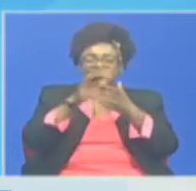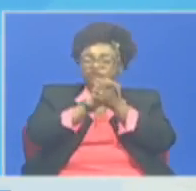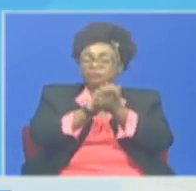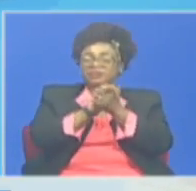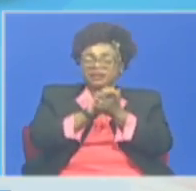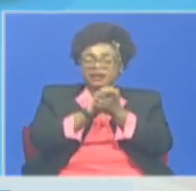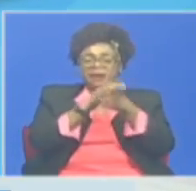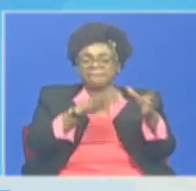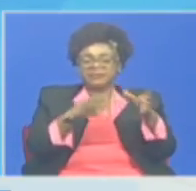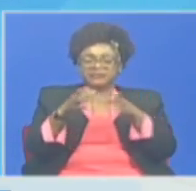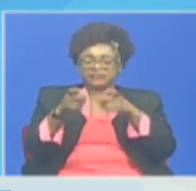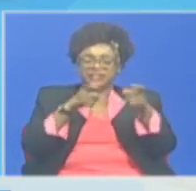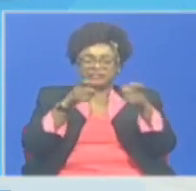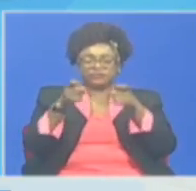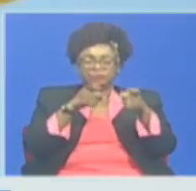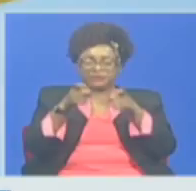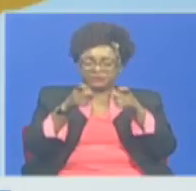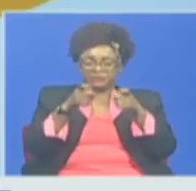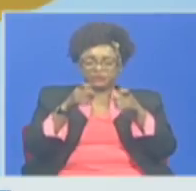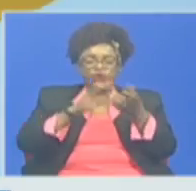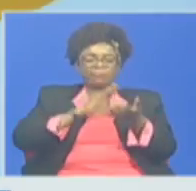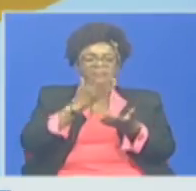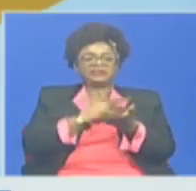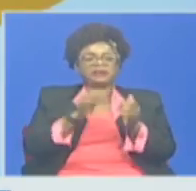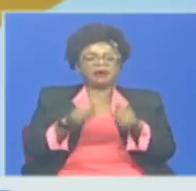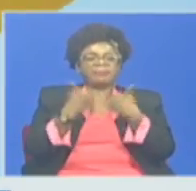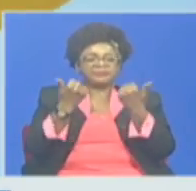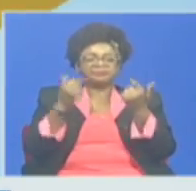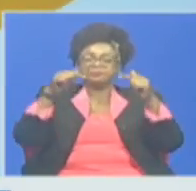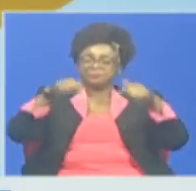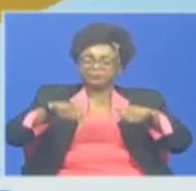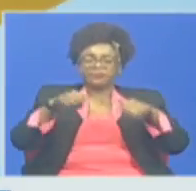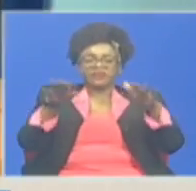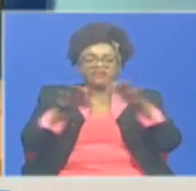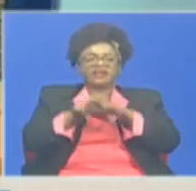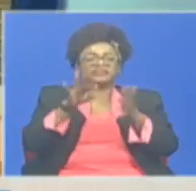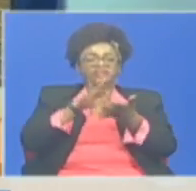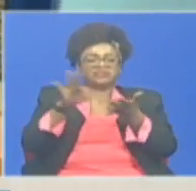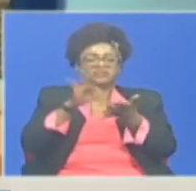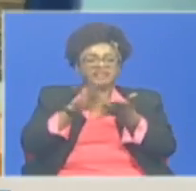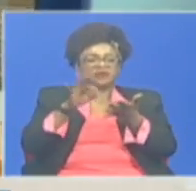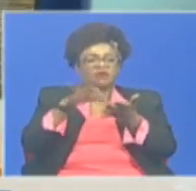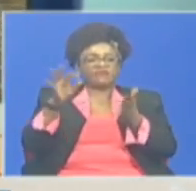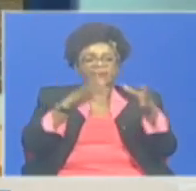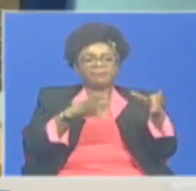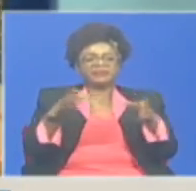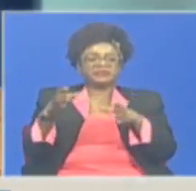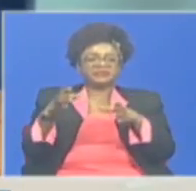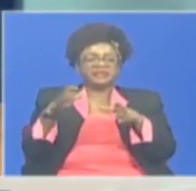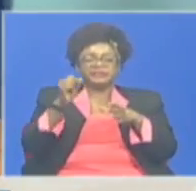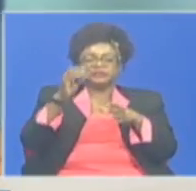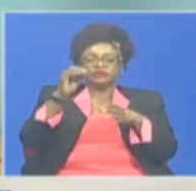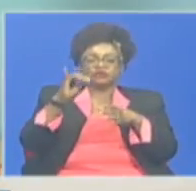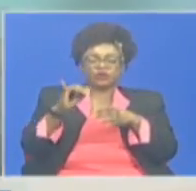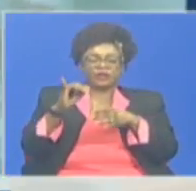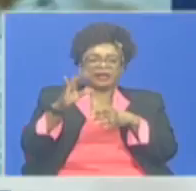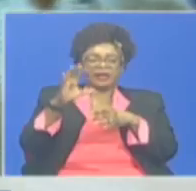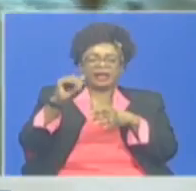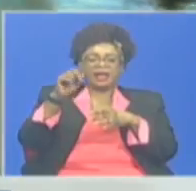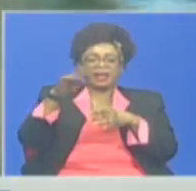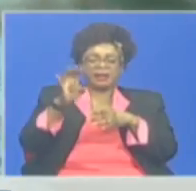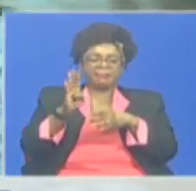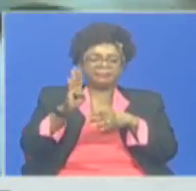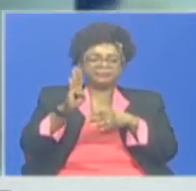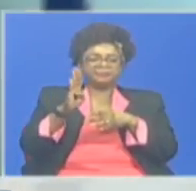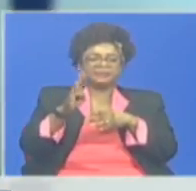Management Committee takes hold. Today, the Vice Secretary General of the party and Soi MP Caleb Kositani,